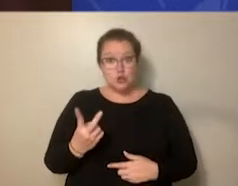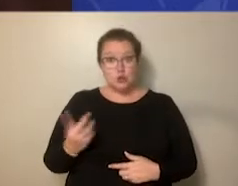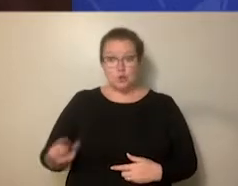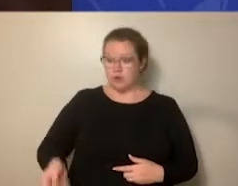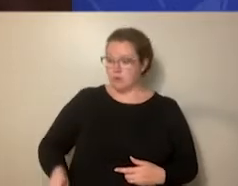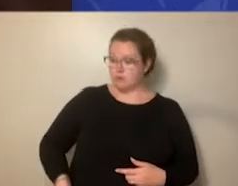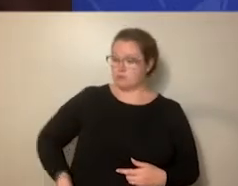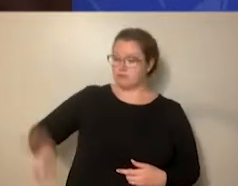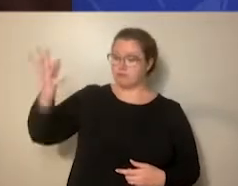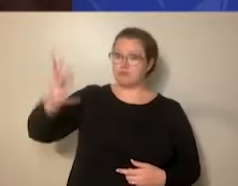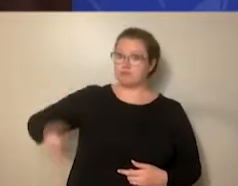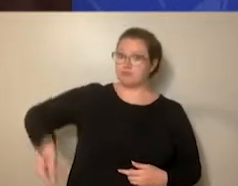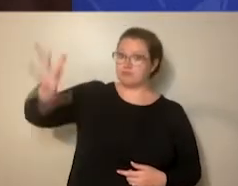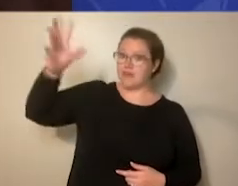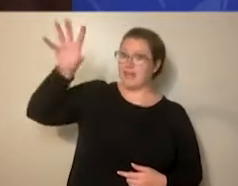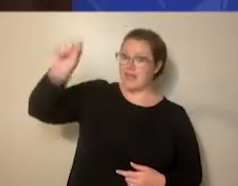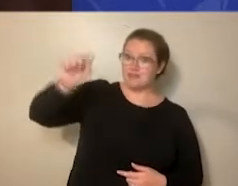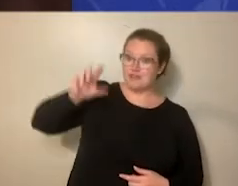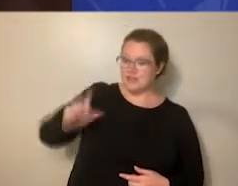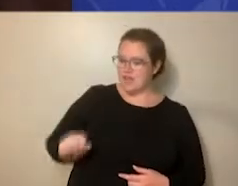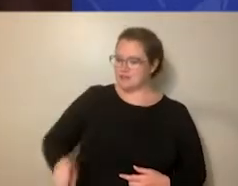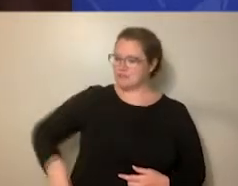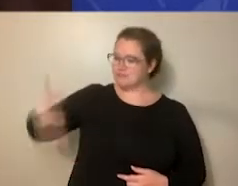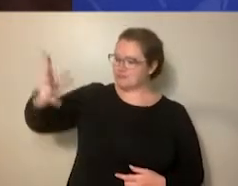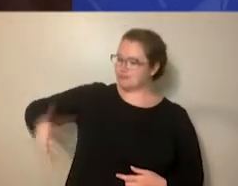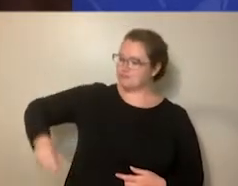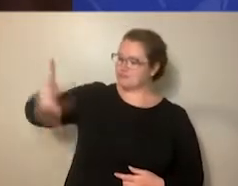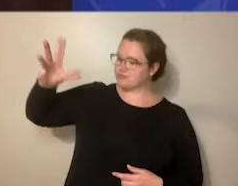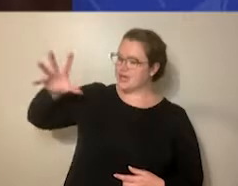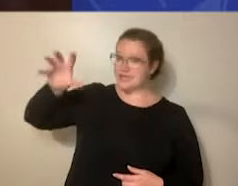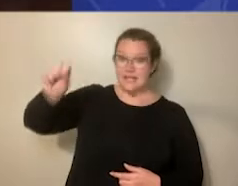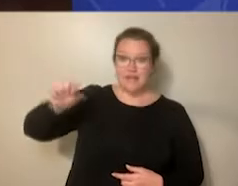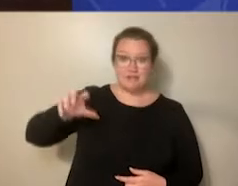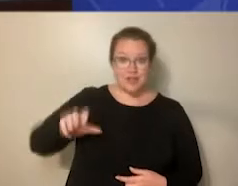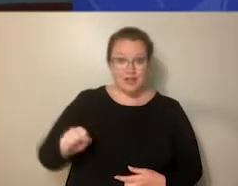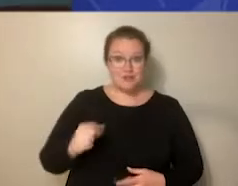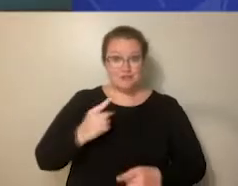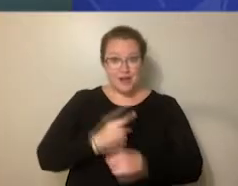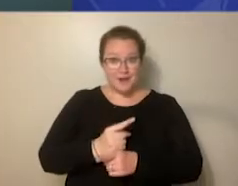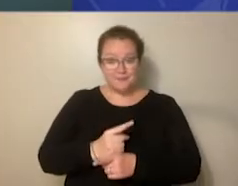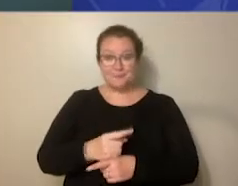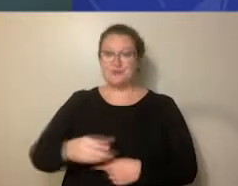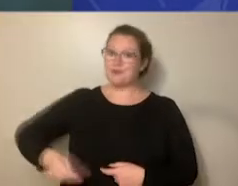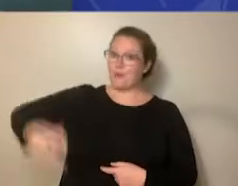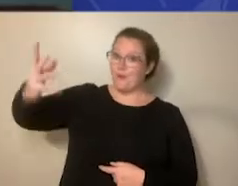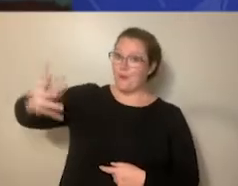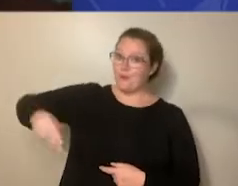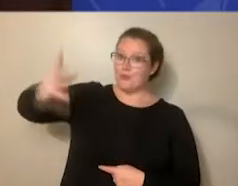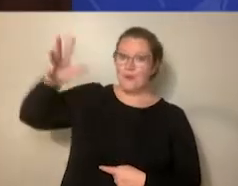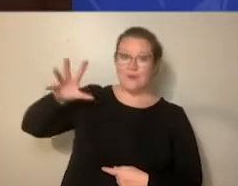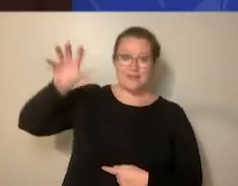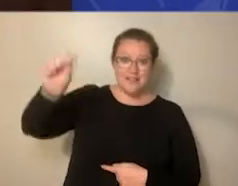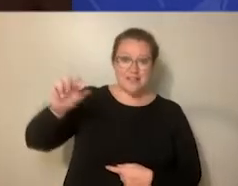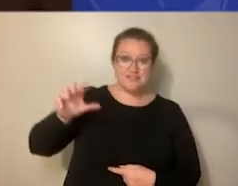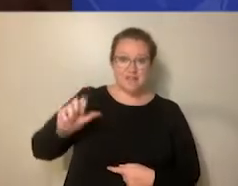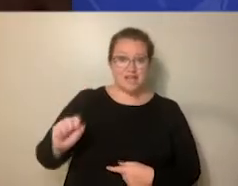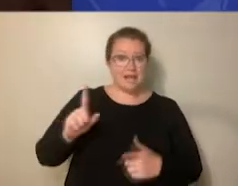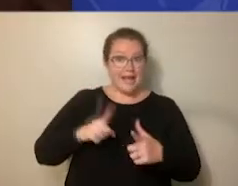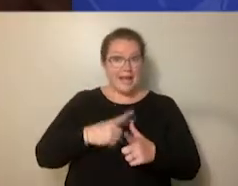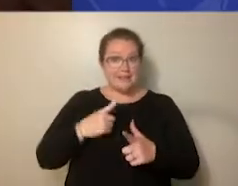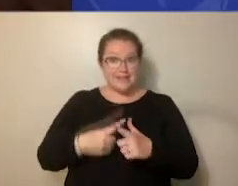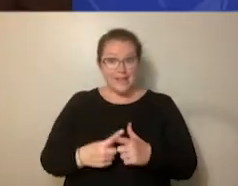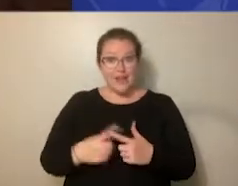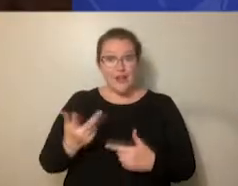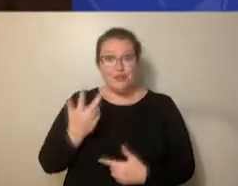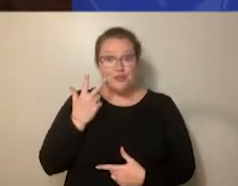napkins. Toss and catch. Toss and catch. Toss and catch. And then you can